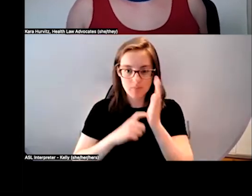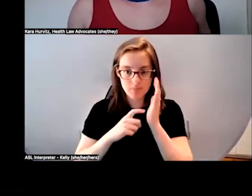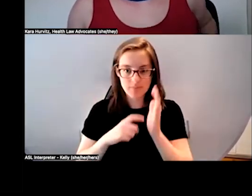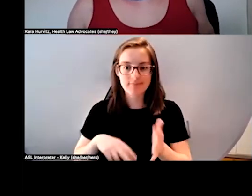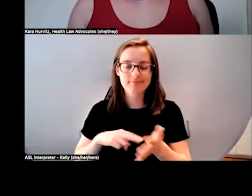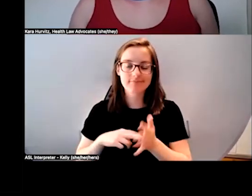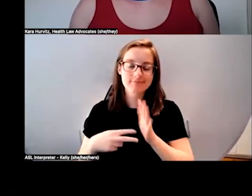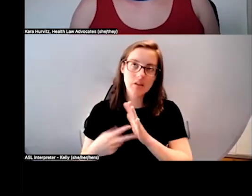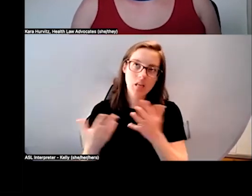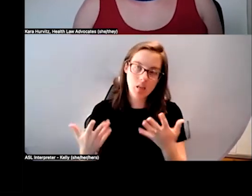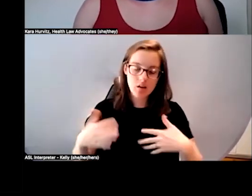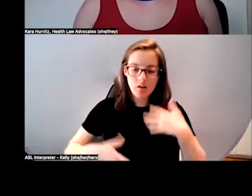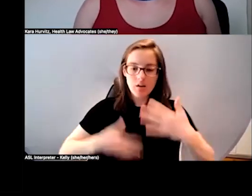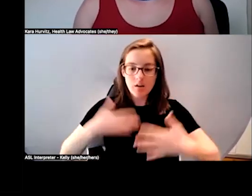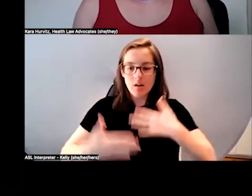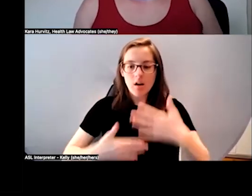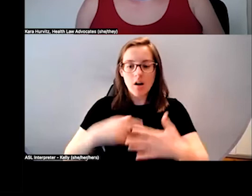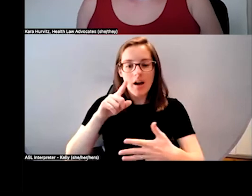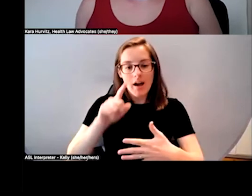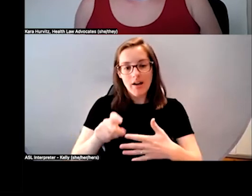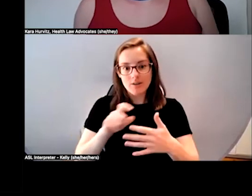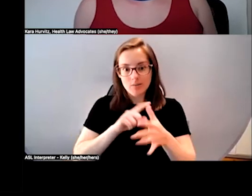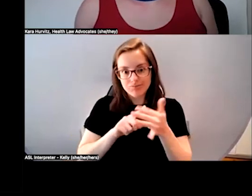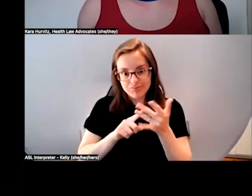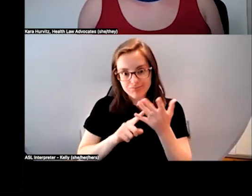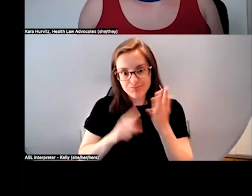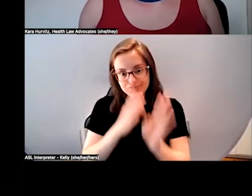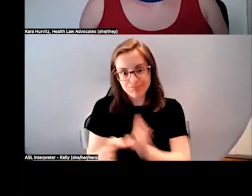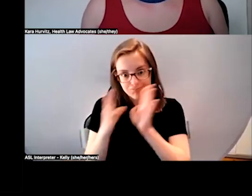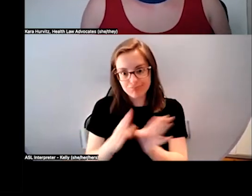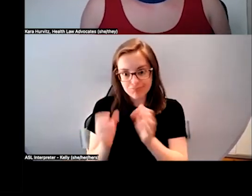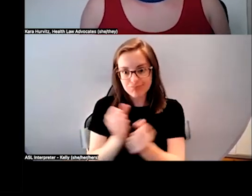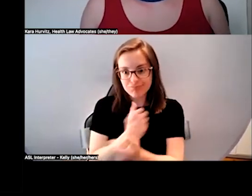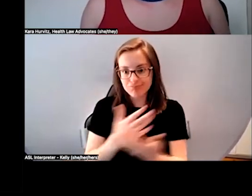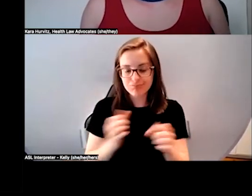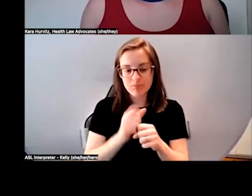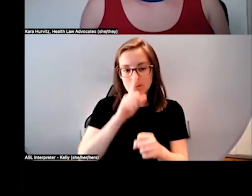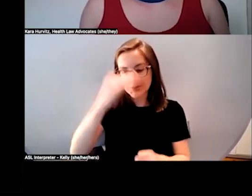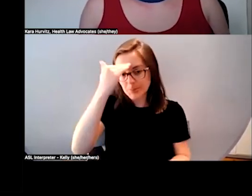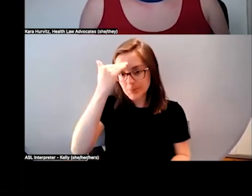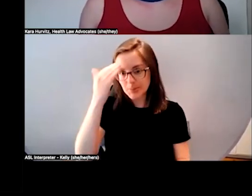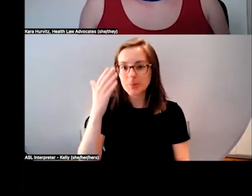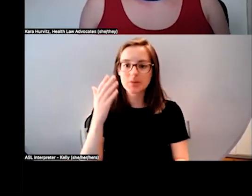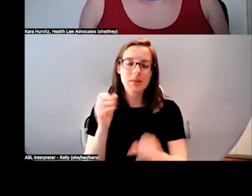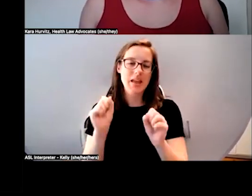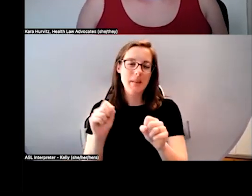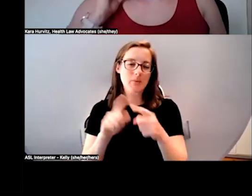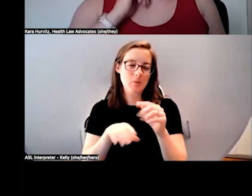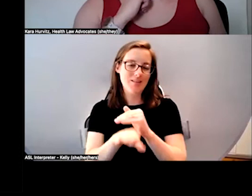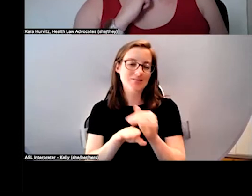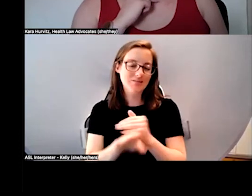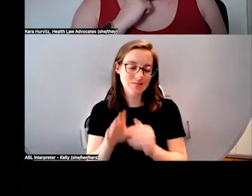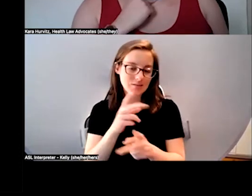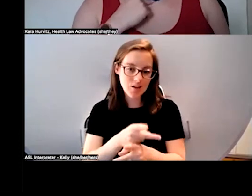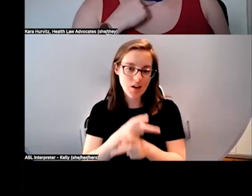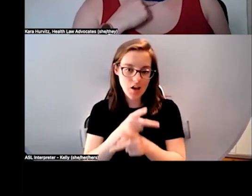lot of attention in order to get all of the ducks lined up in a row in order to access gender-affirming care in the